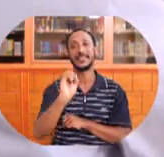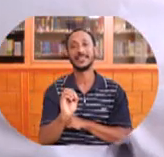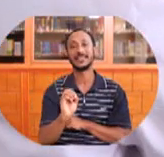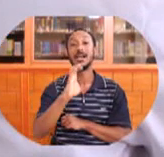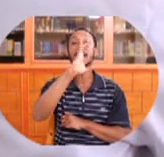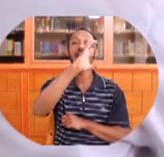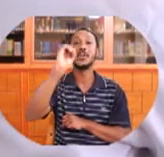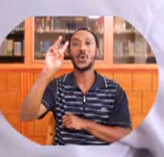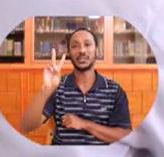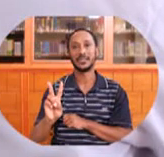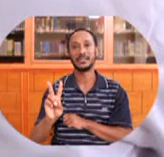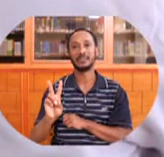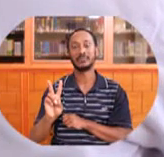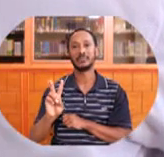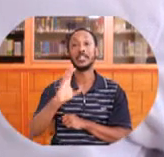carbon dioxide,